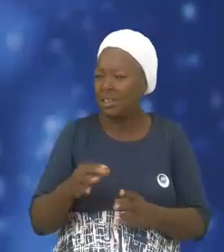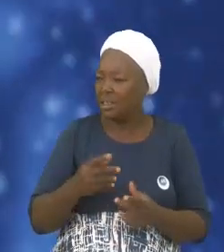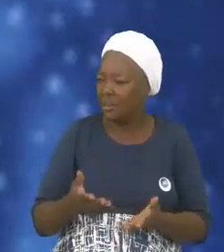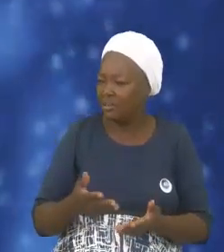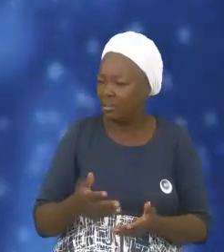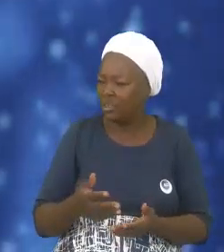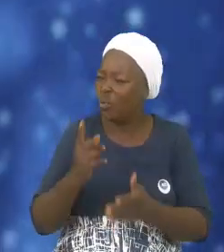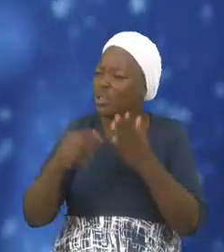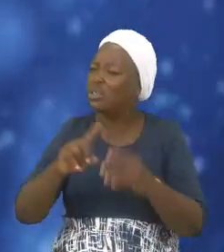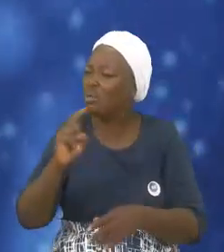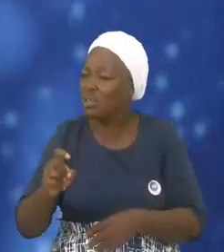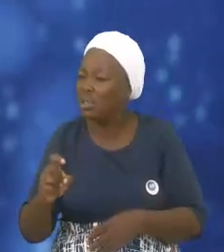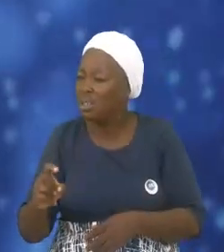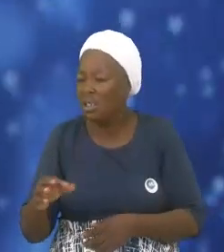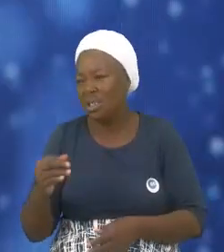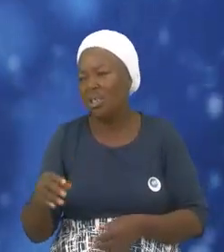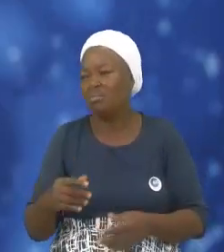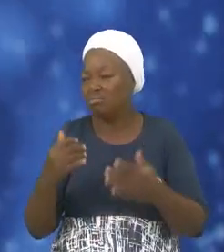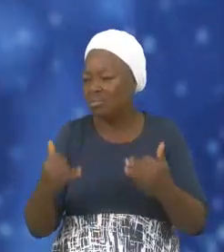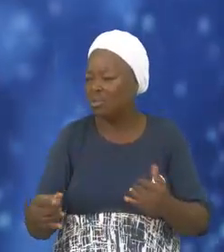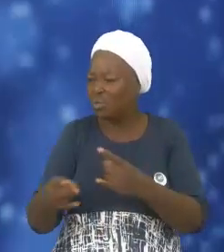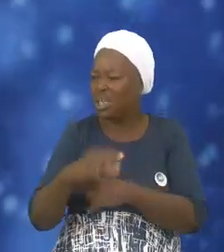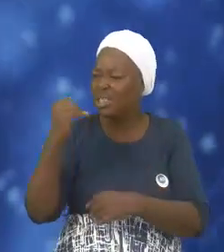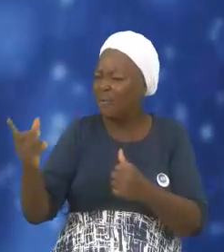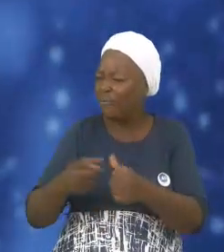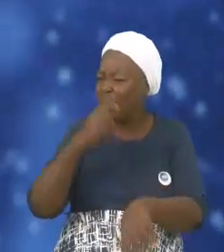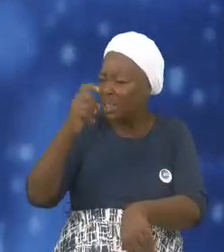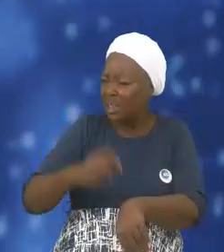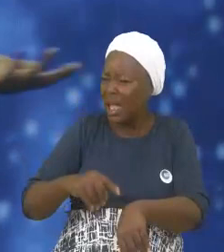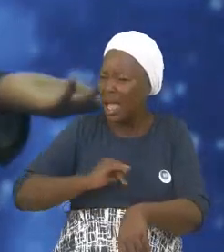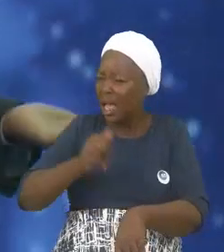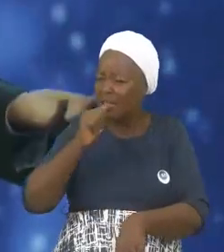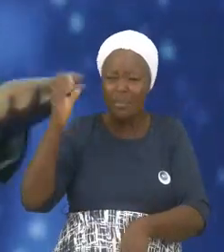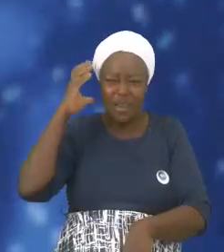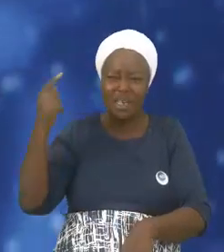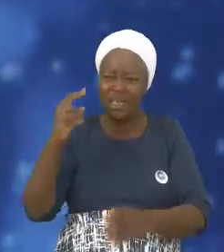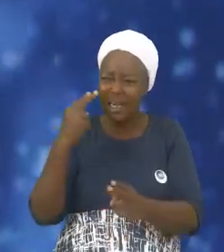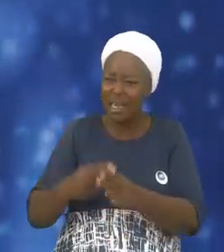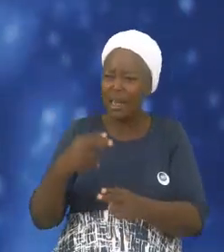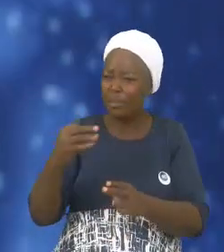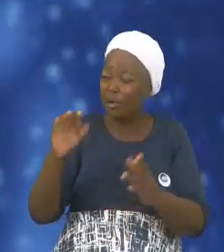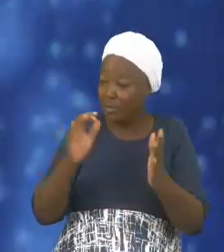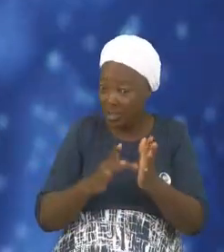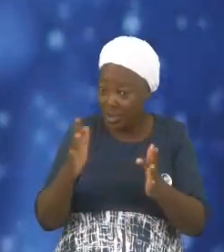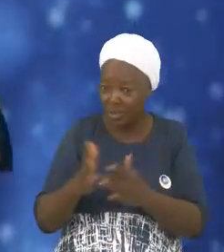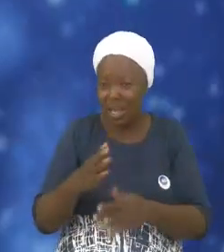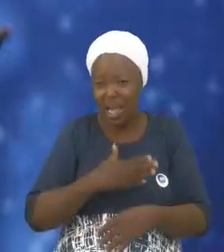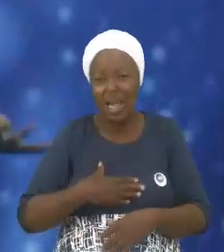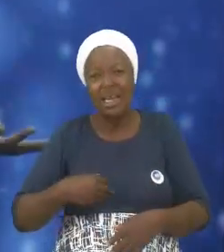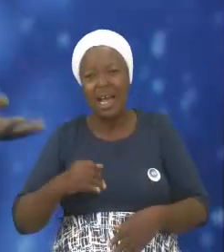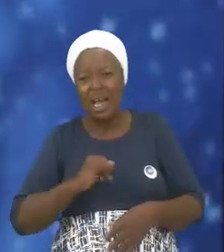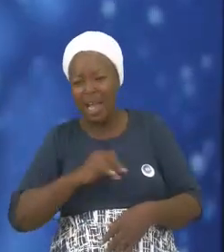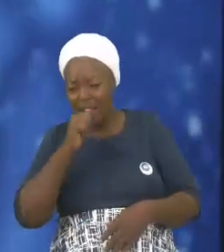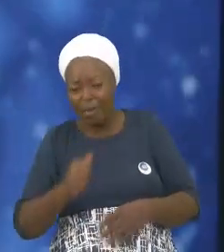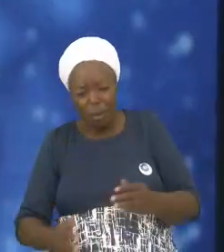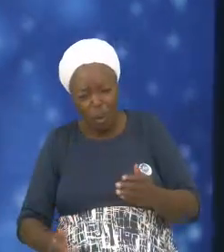the first time I'm hearing the name of Jesus. And now I was about to die, and I got